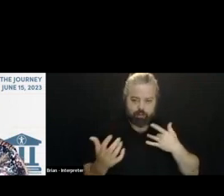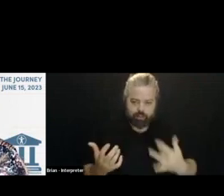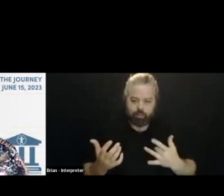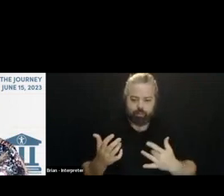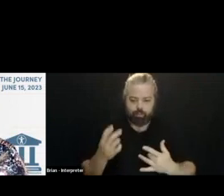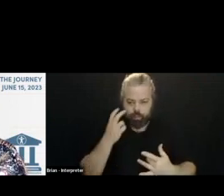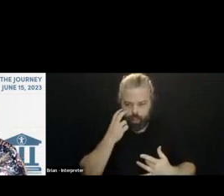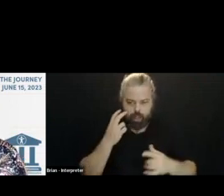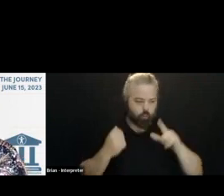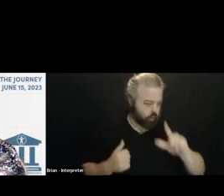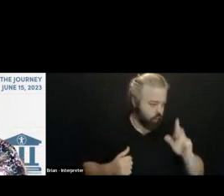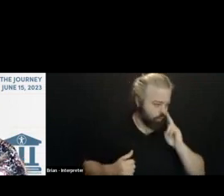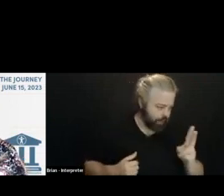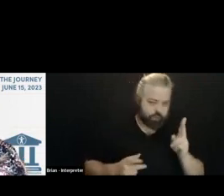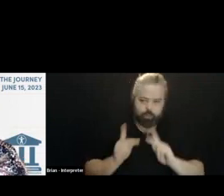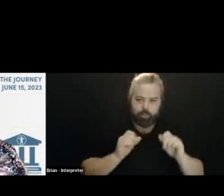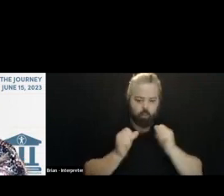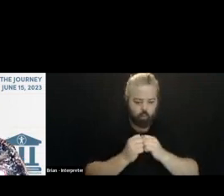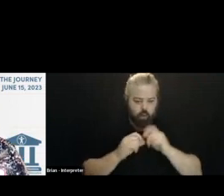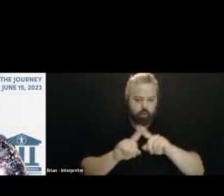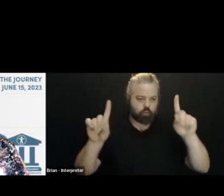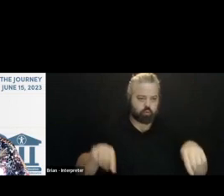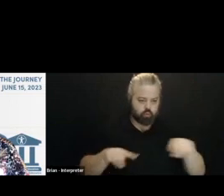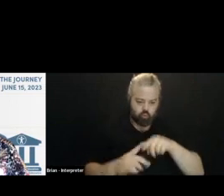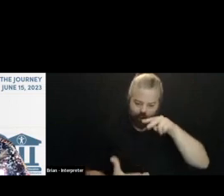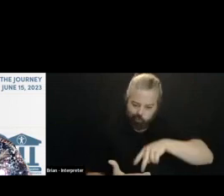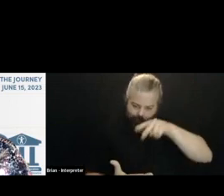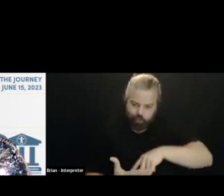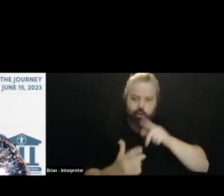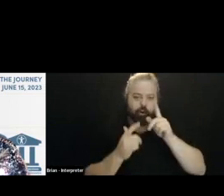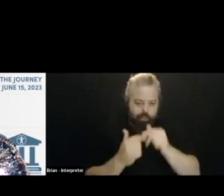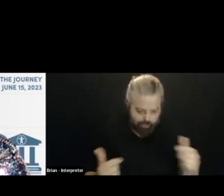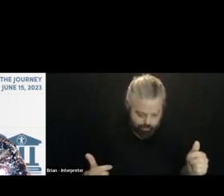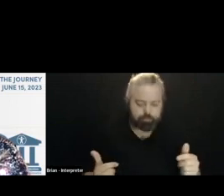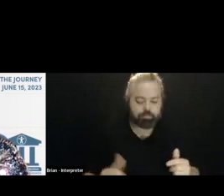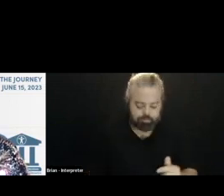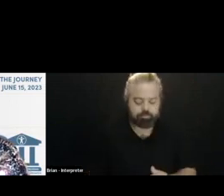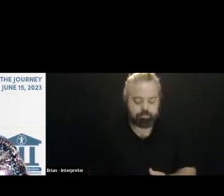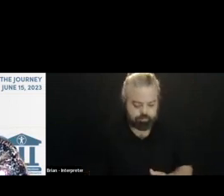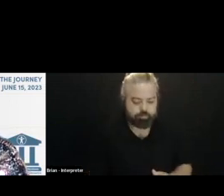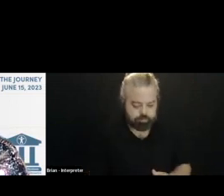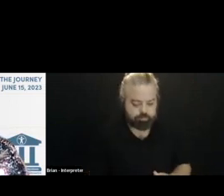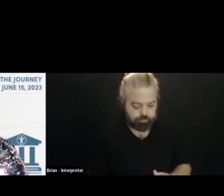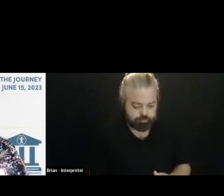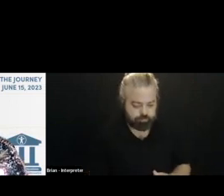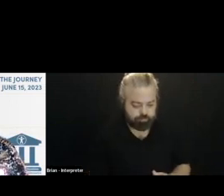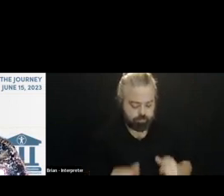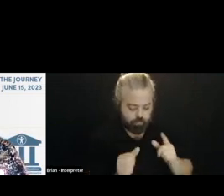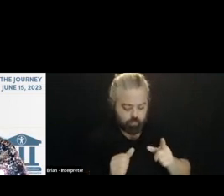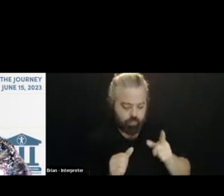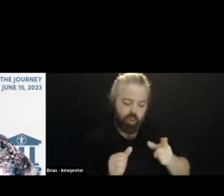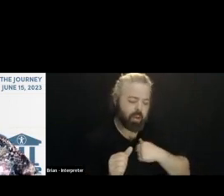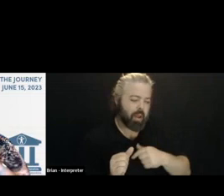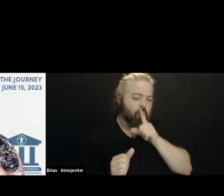vision individuals utilizing screen readers, etc. But the thing I really like about this, as we sort of